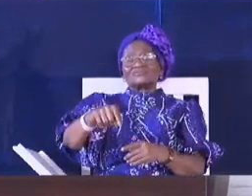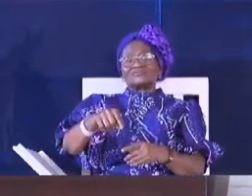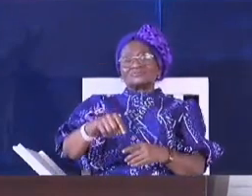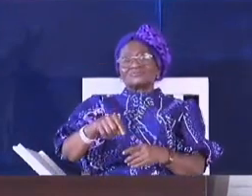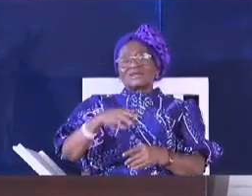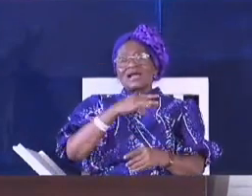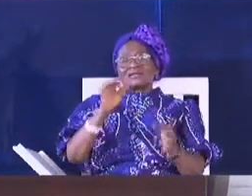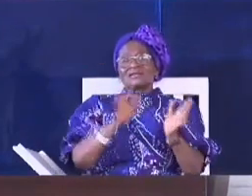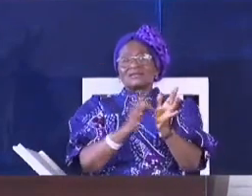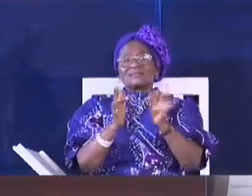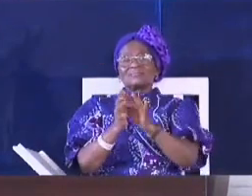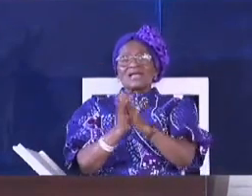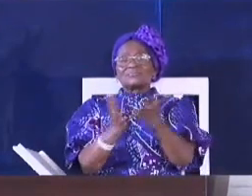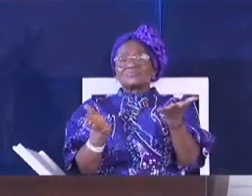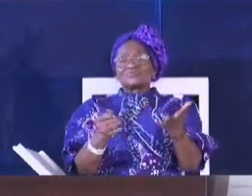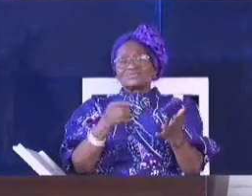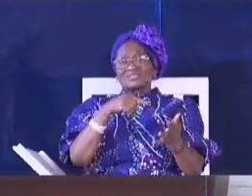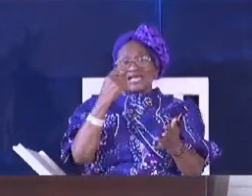And the Bible said,